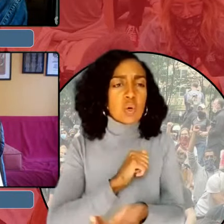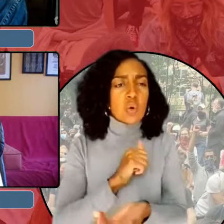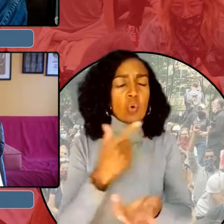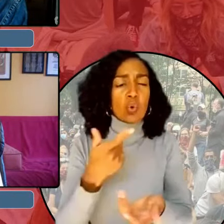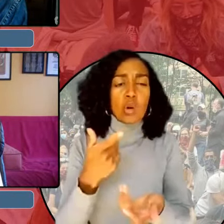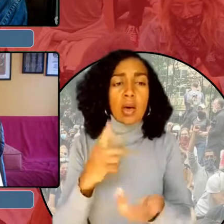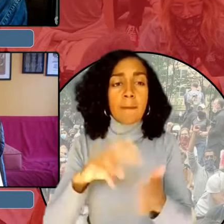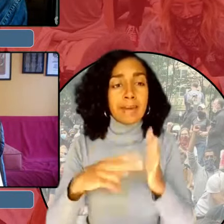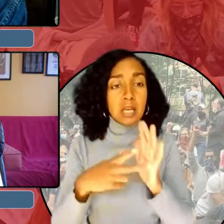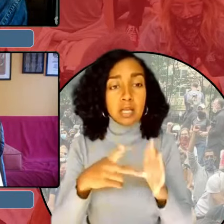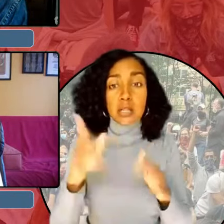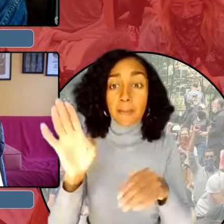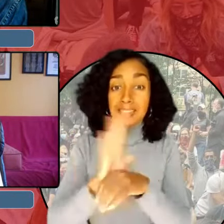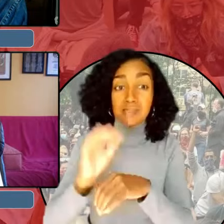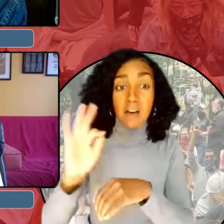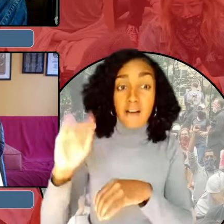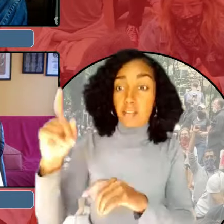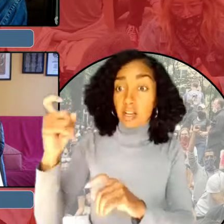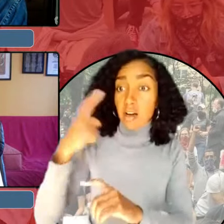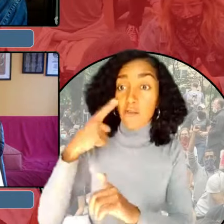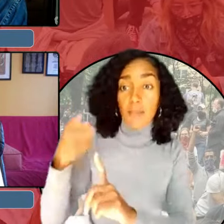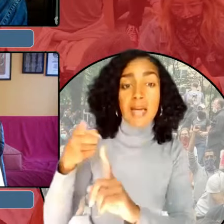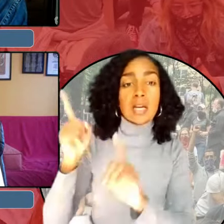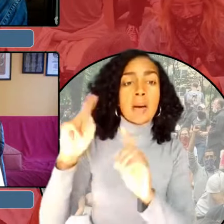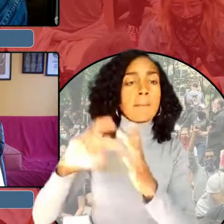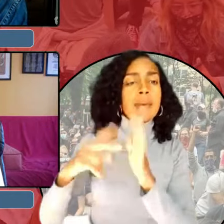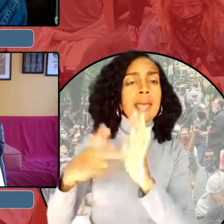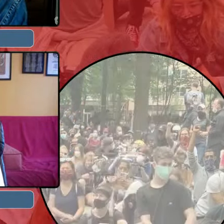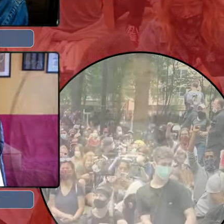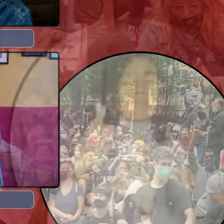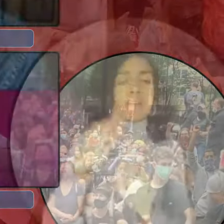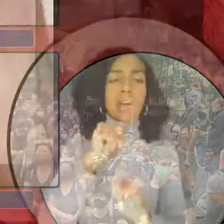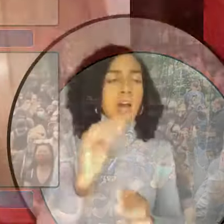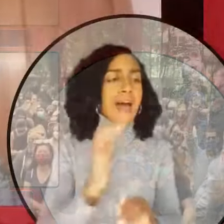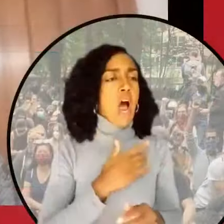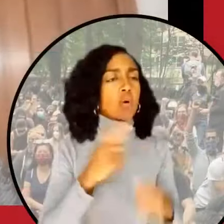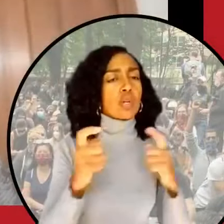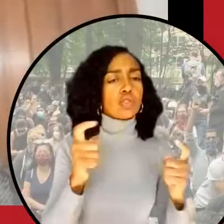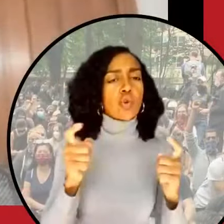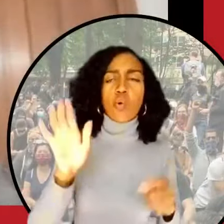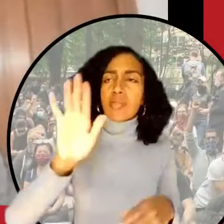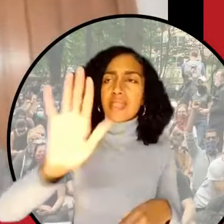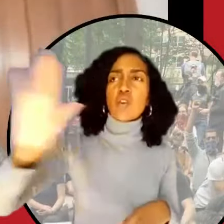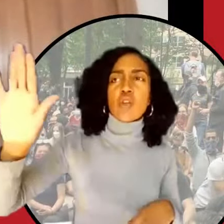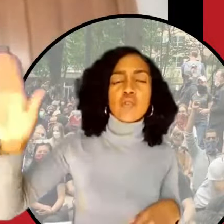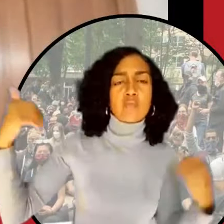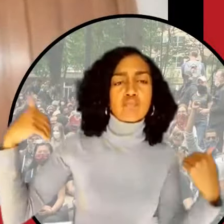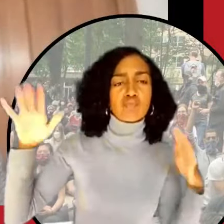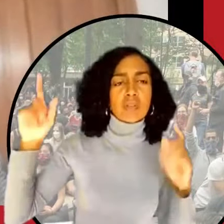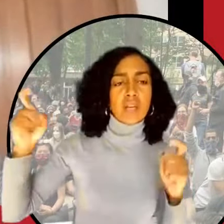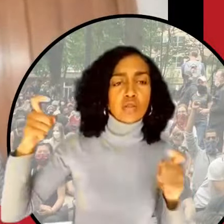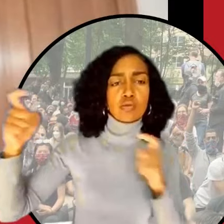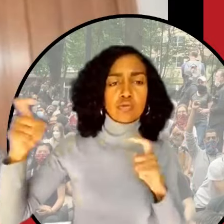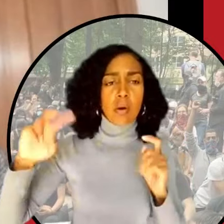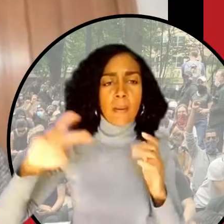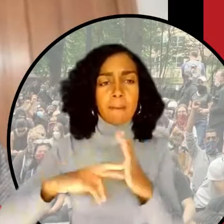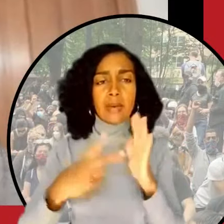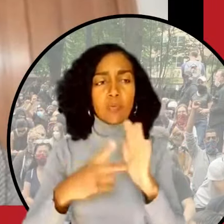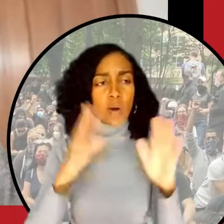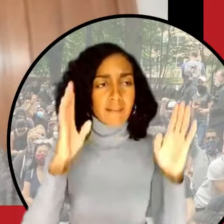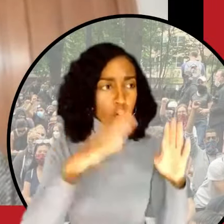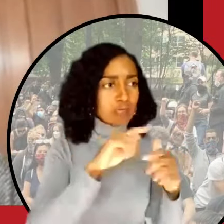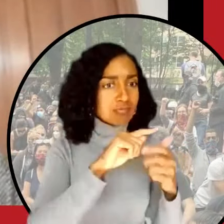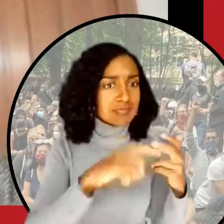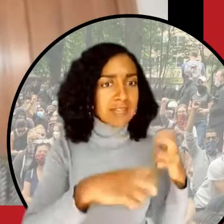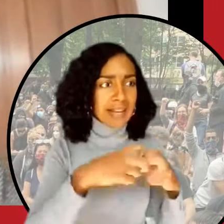class of people, and we'll sort of concern ourselves with some X, Y, and Z issue, however important they may be. And